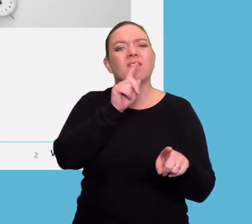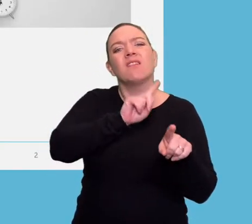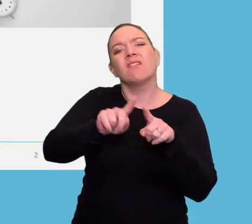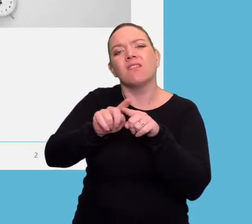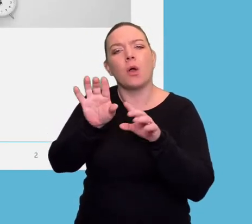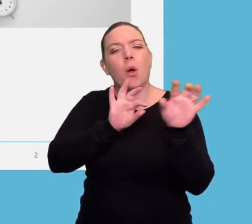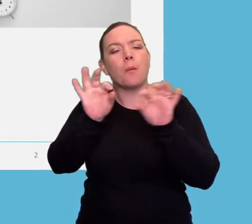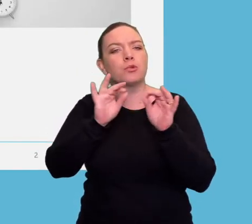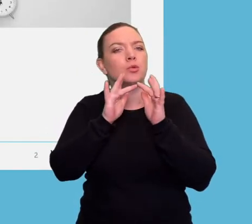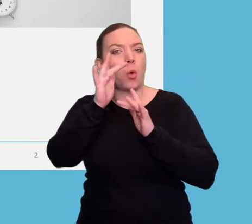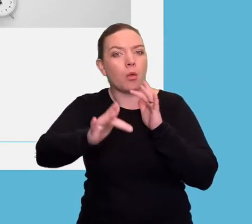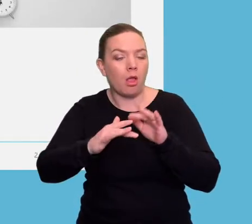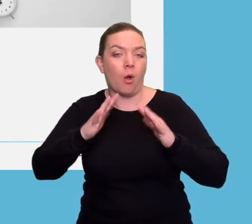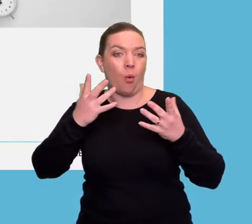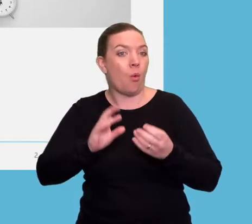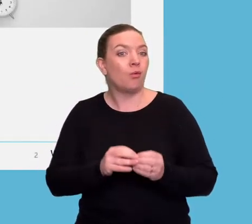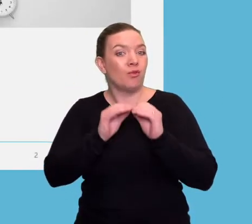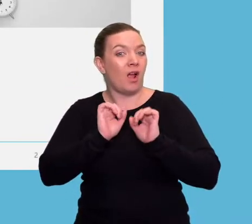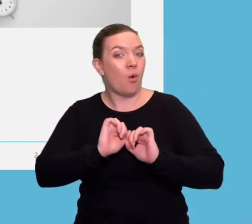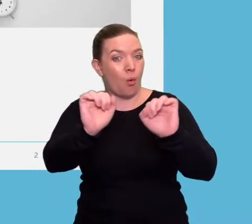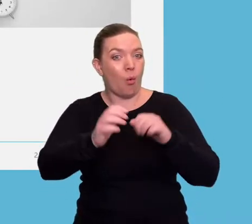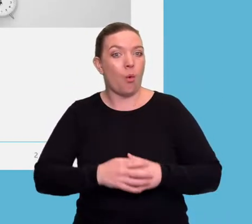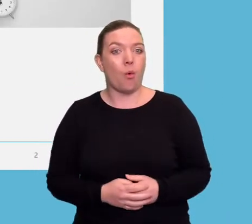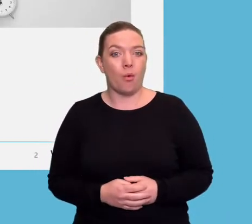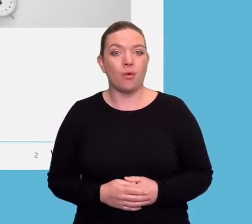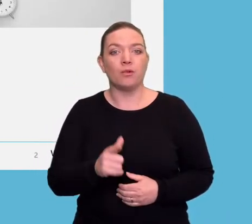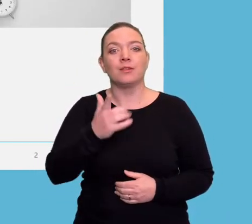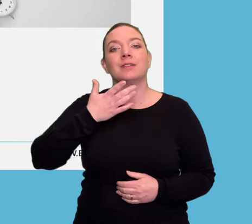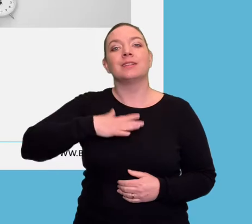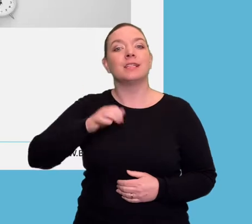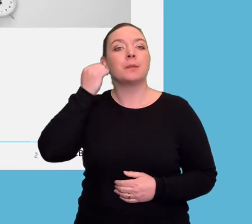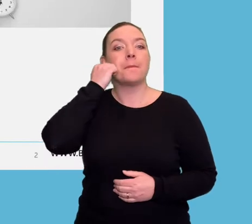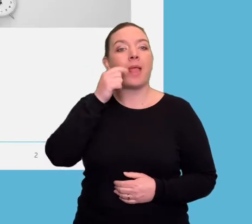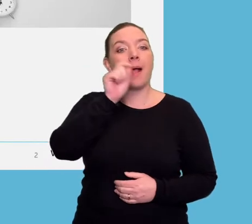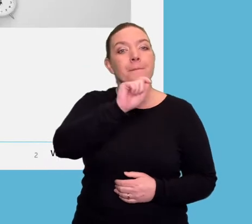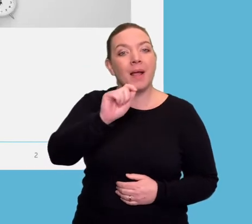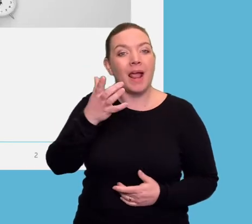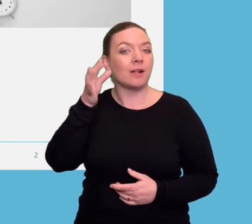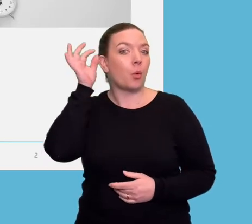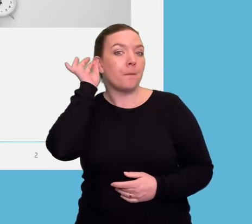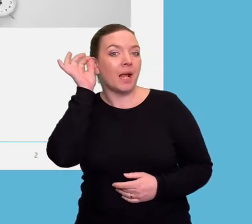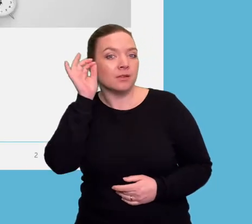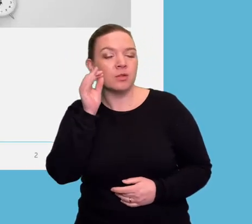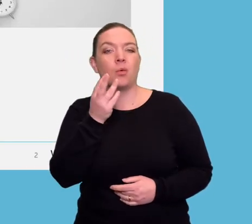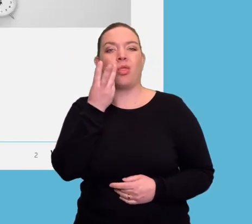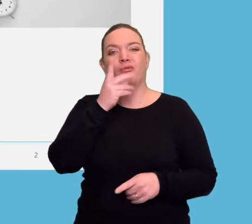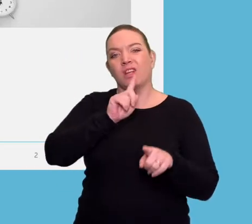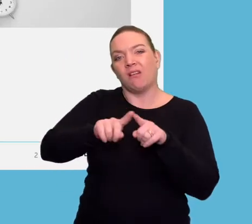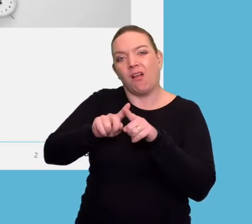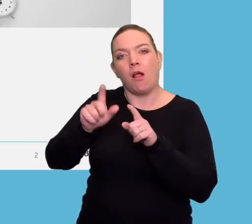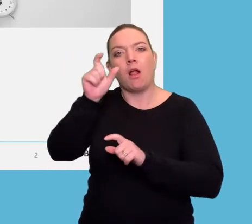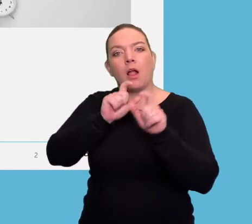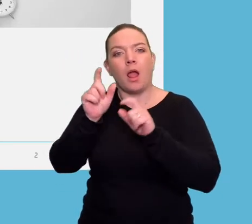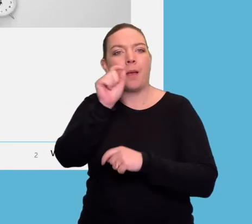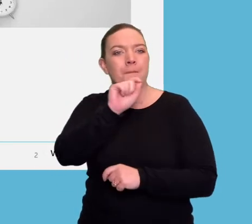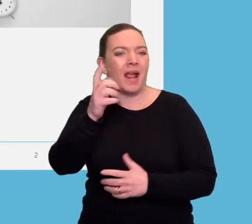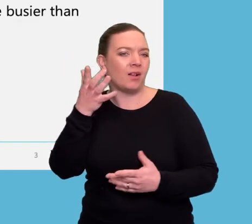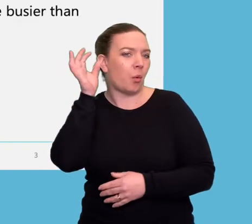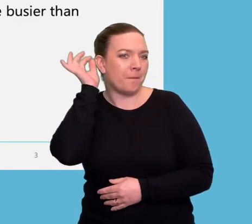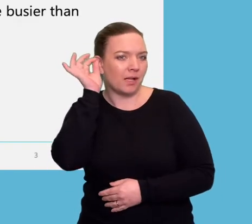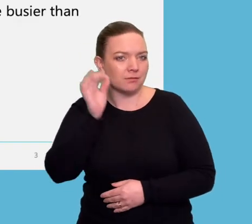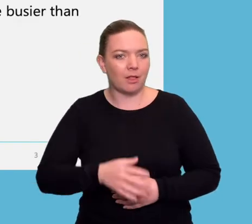that, or you can even create your own. You're also going to need a black pen or pencil and three coloured pens or pencils.